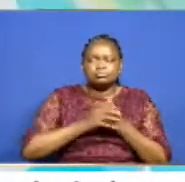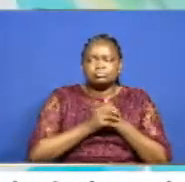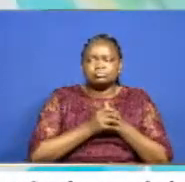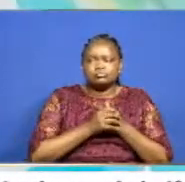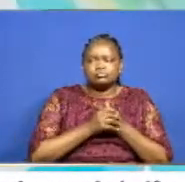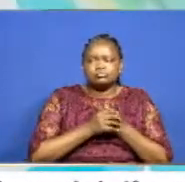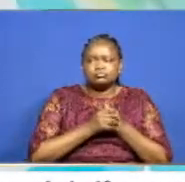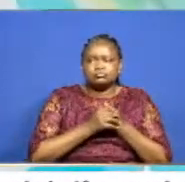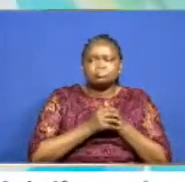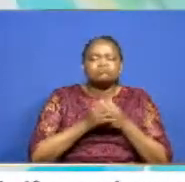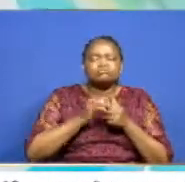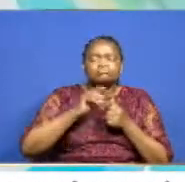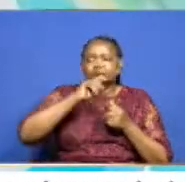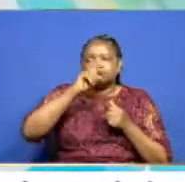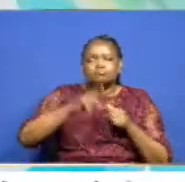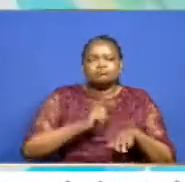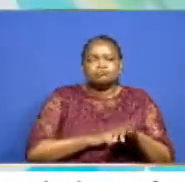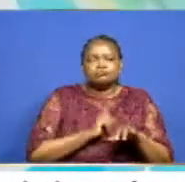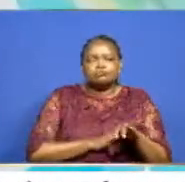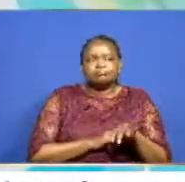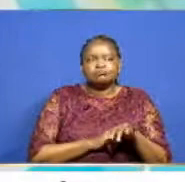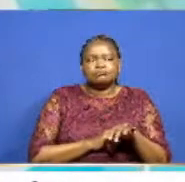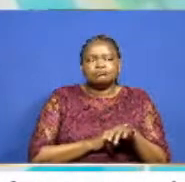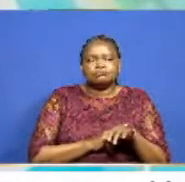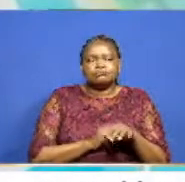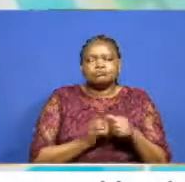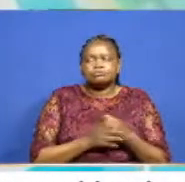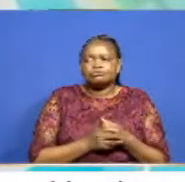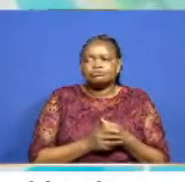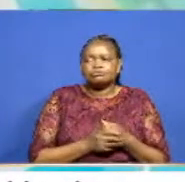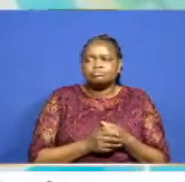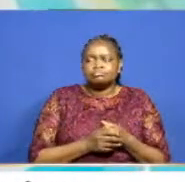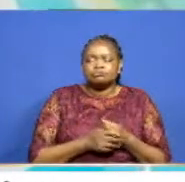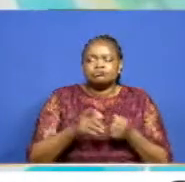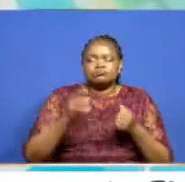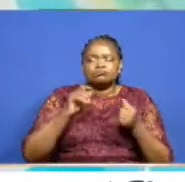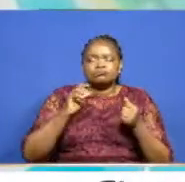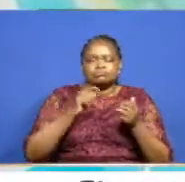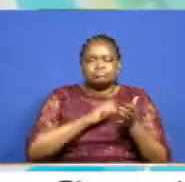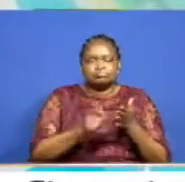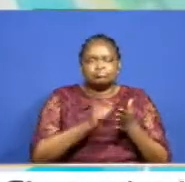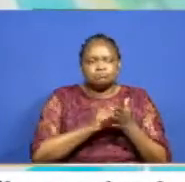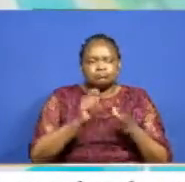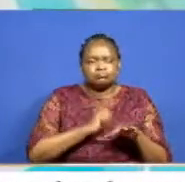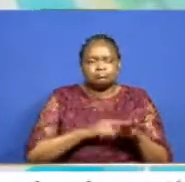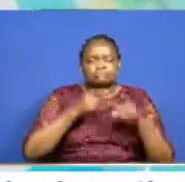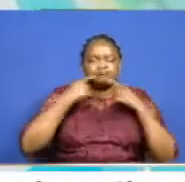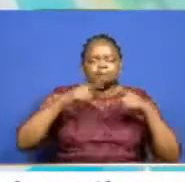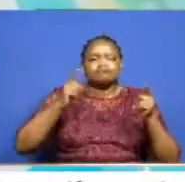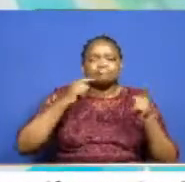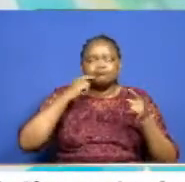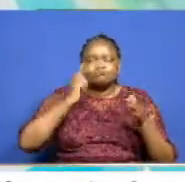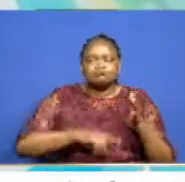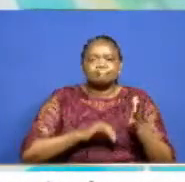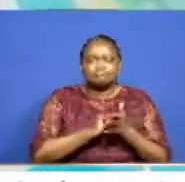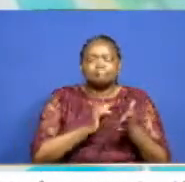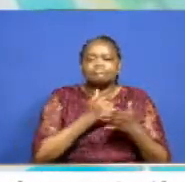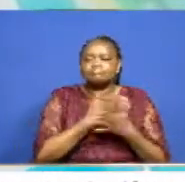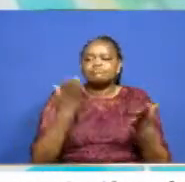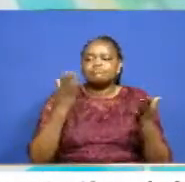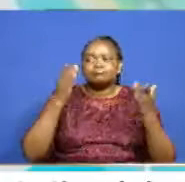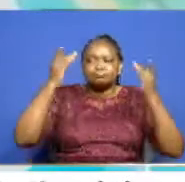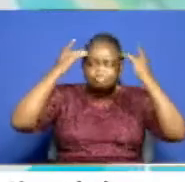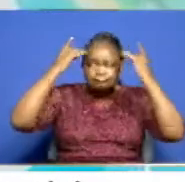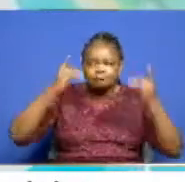an examination period. The cabinet secretary, when he was making his pronouncement, did indicate that whatever